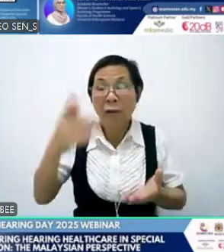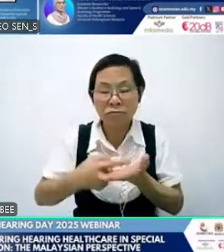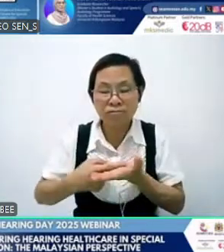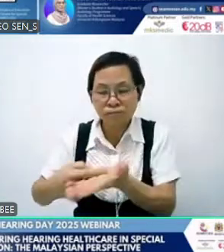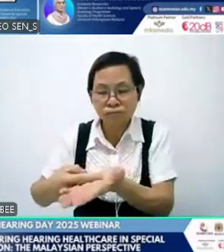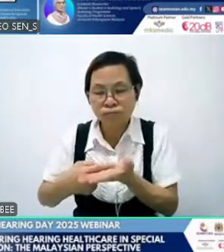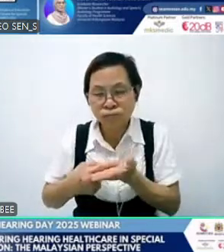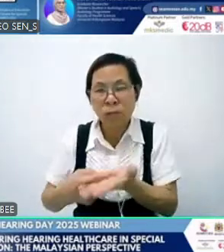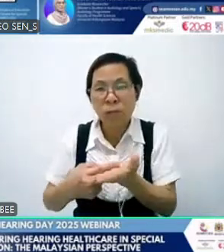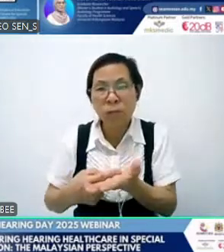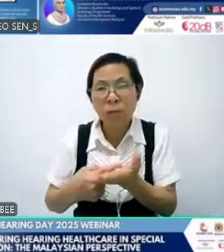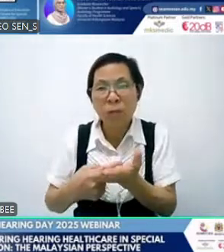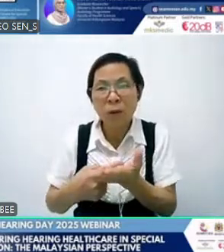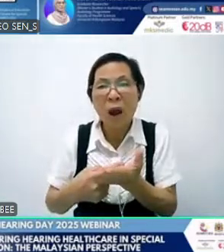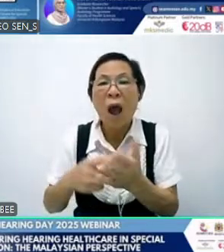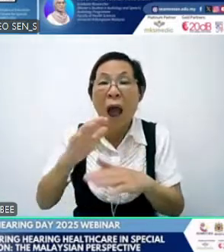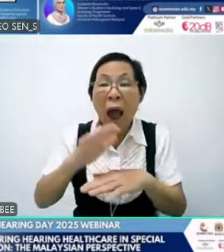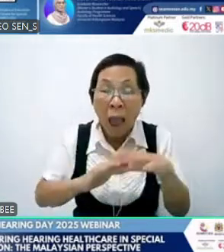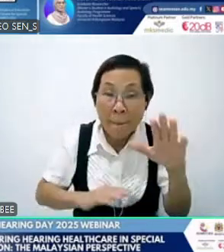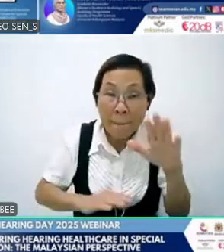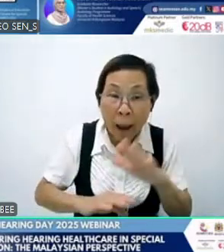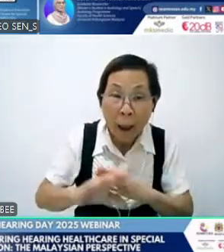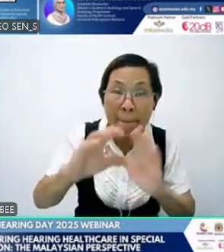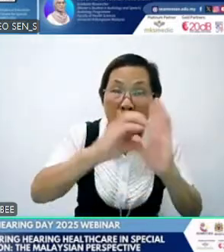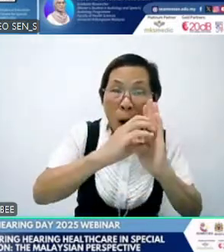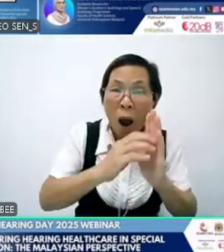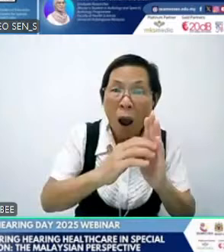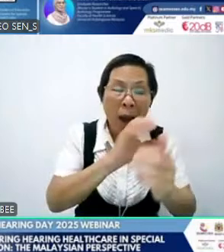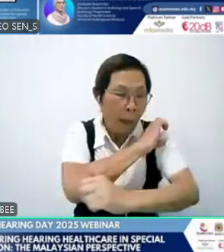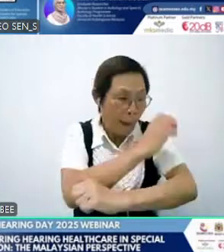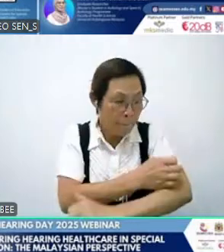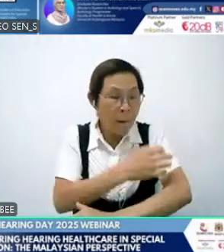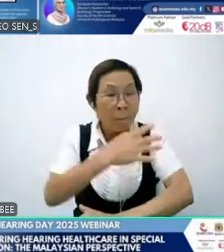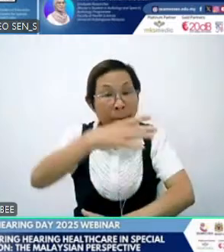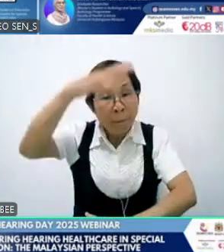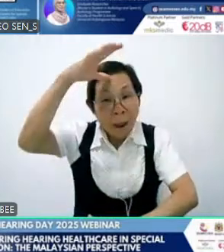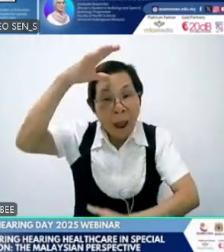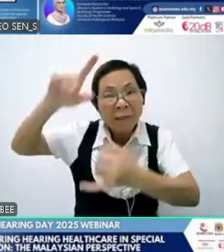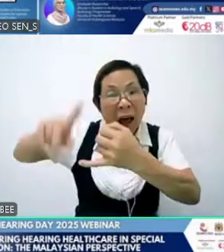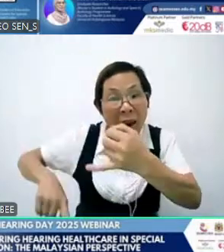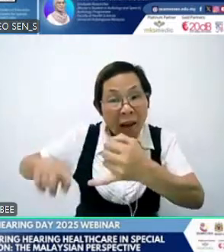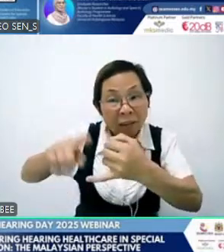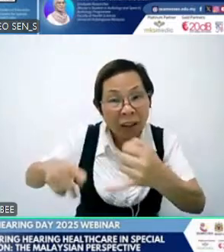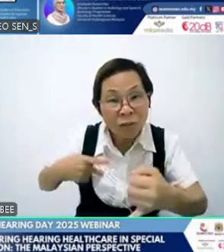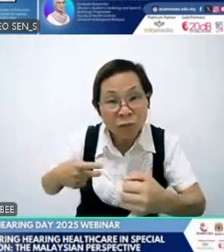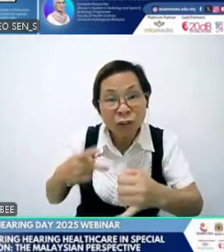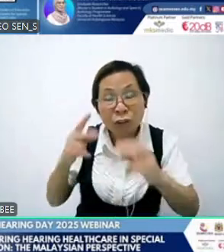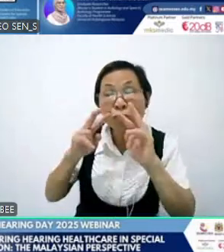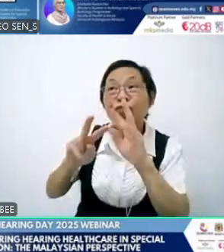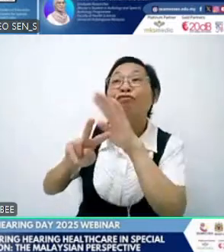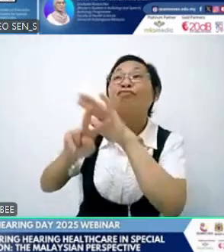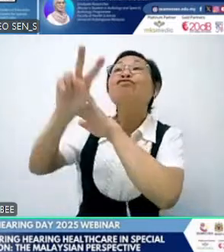HAM modules empowers parents. And finally, we will look ahead to the future of digital hearing aid